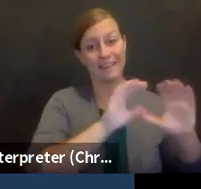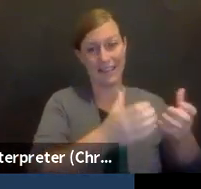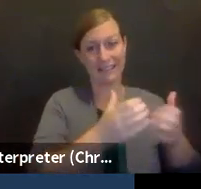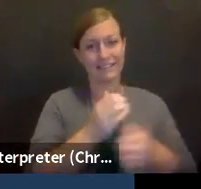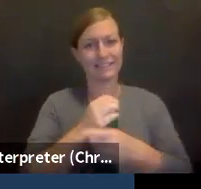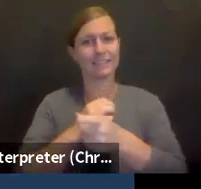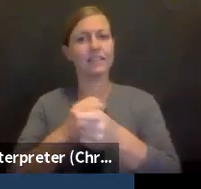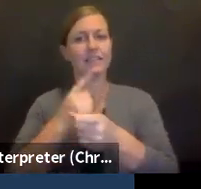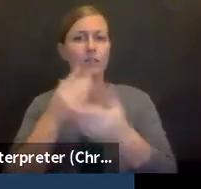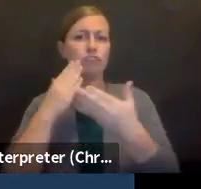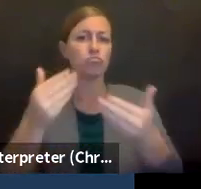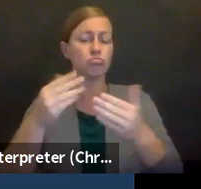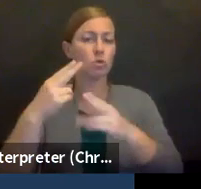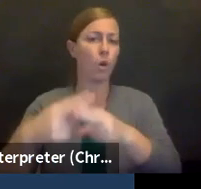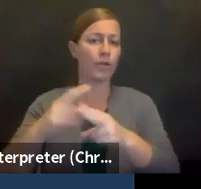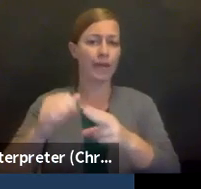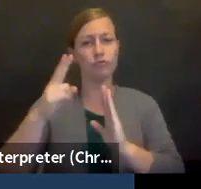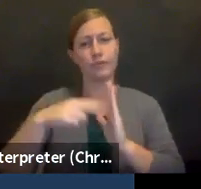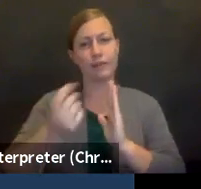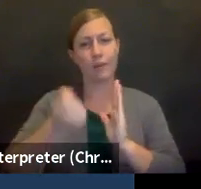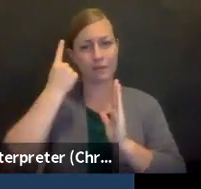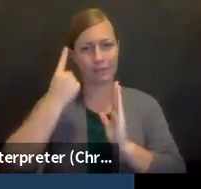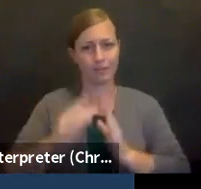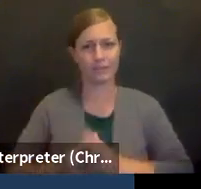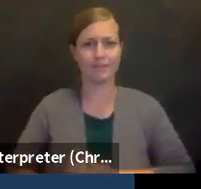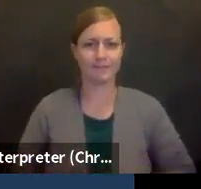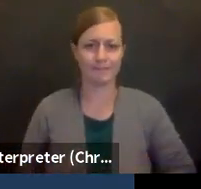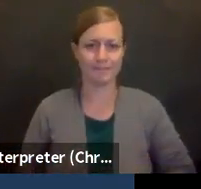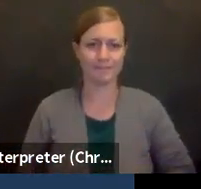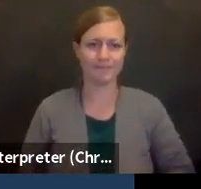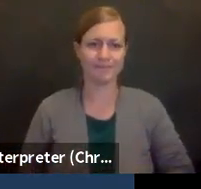okay, reading comprehension.